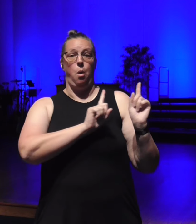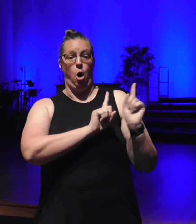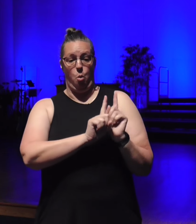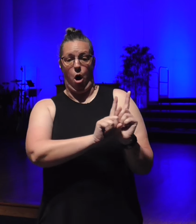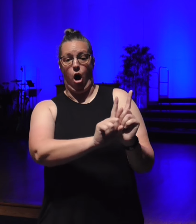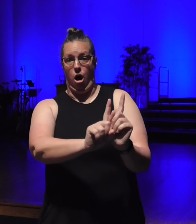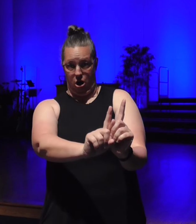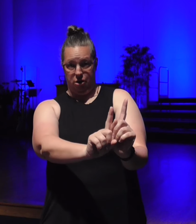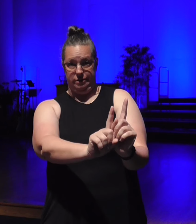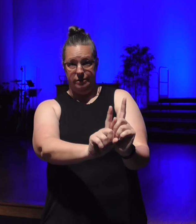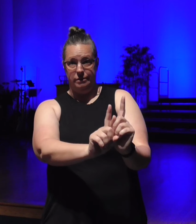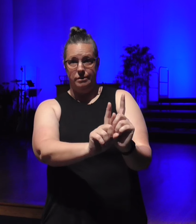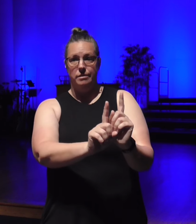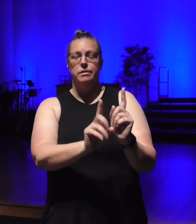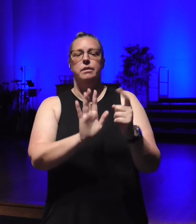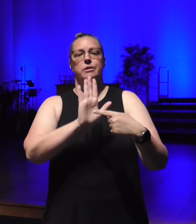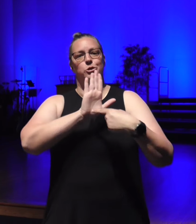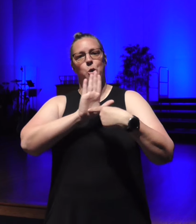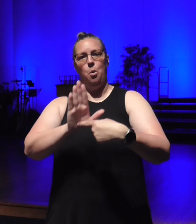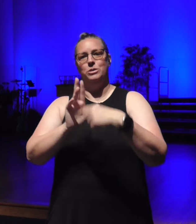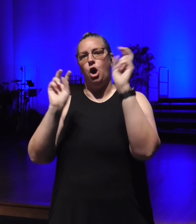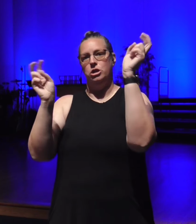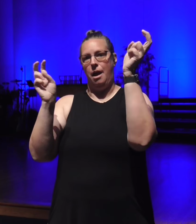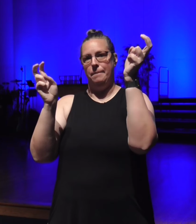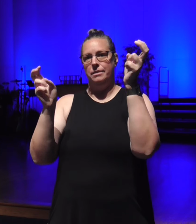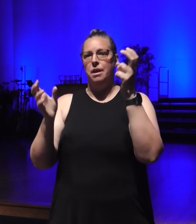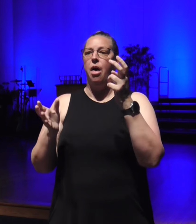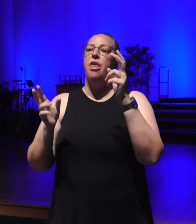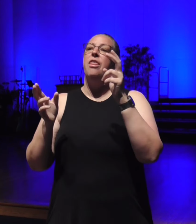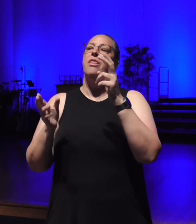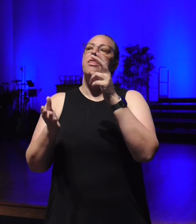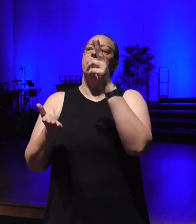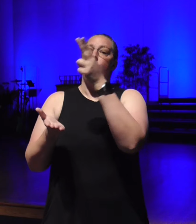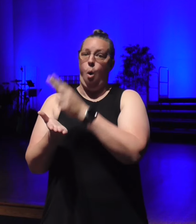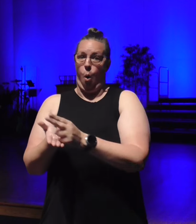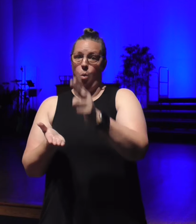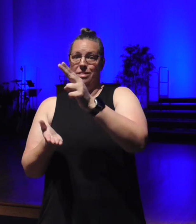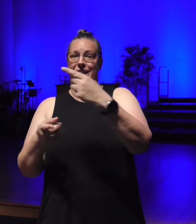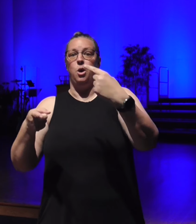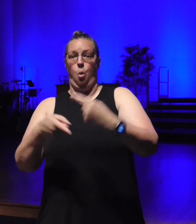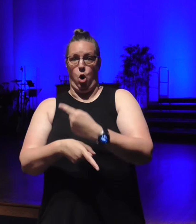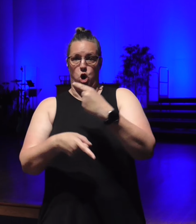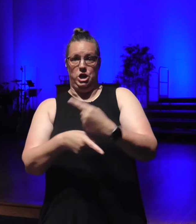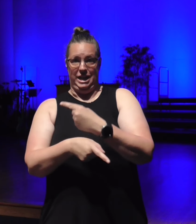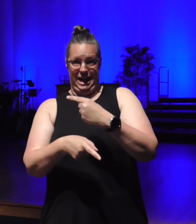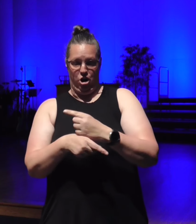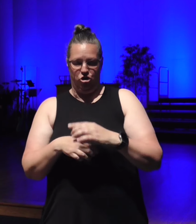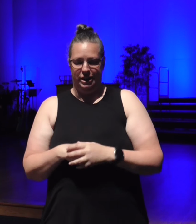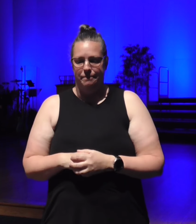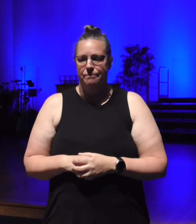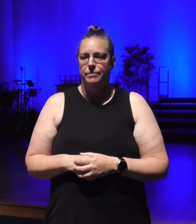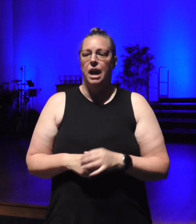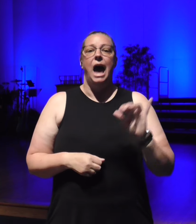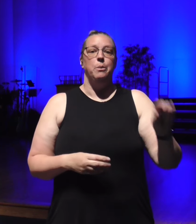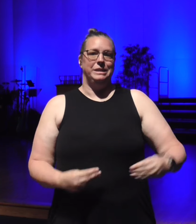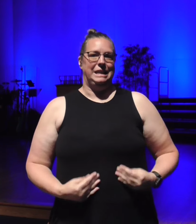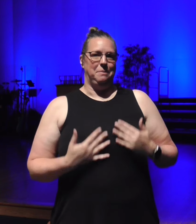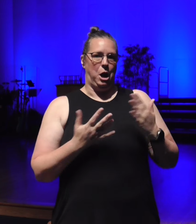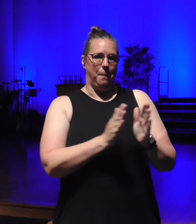Thoreau illuminates our topic, the holy ordinary. And this talk was inspired by a book that found